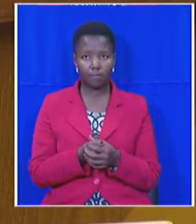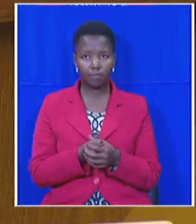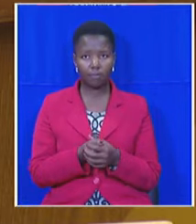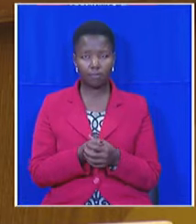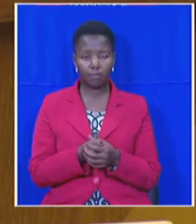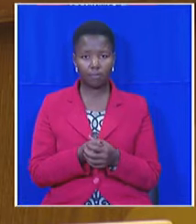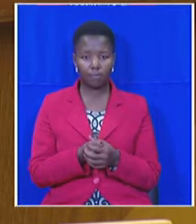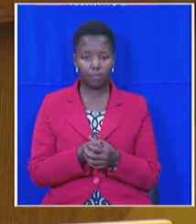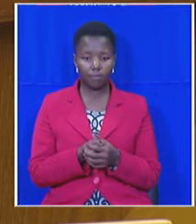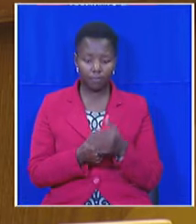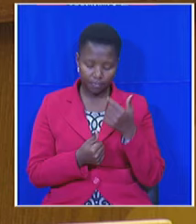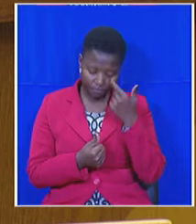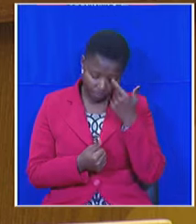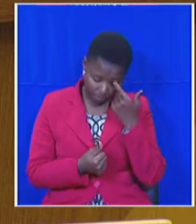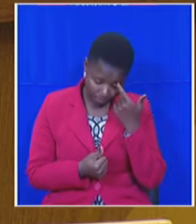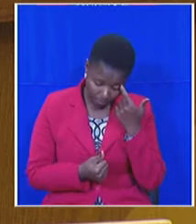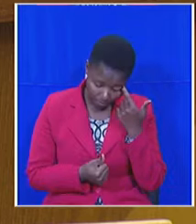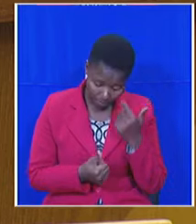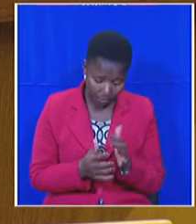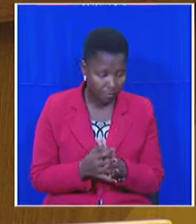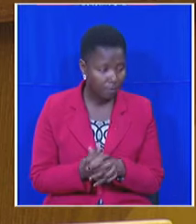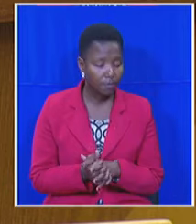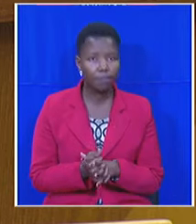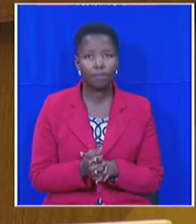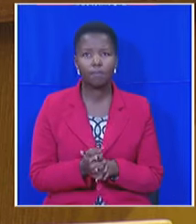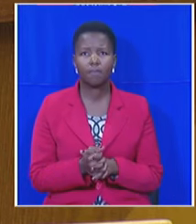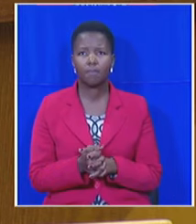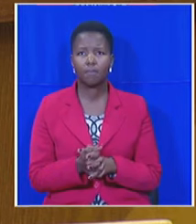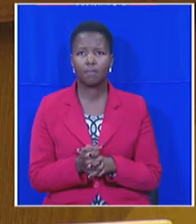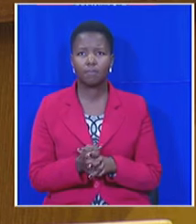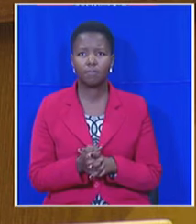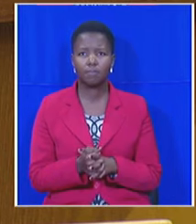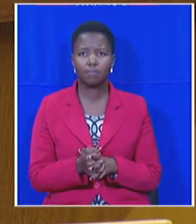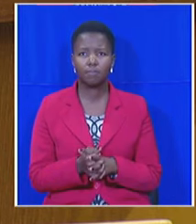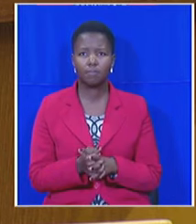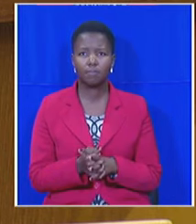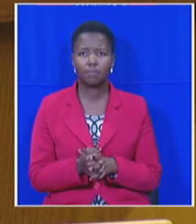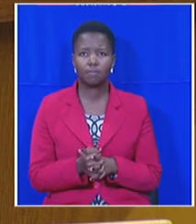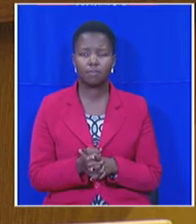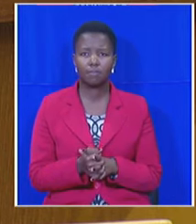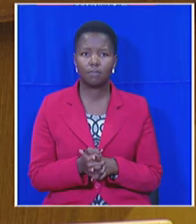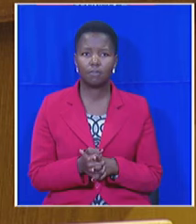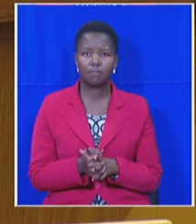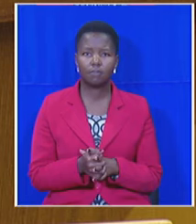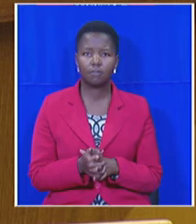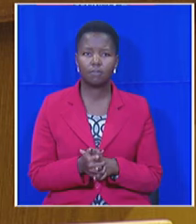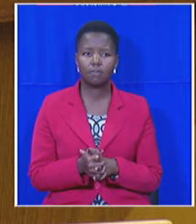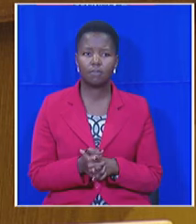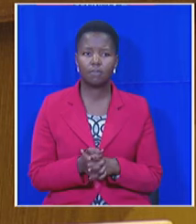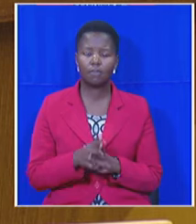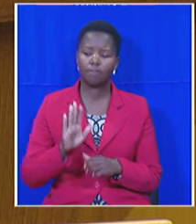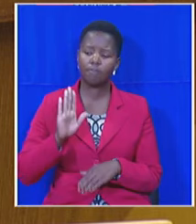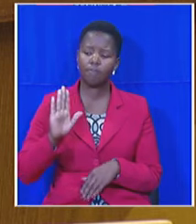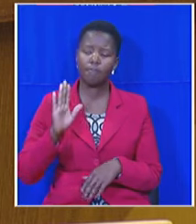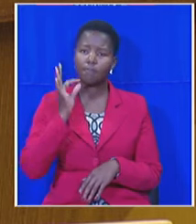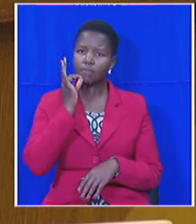The other thing is that we are talking of the restitution which is going slow. Nisho kahle ngoba lo mhlaba wethu na utshontsha.